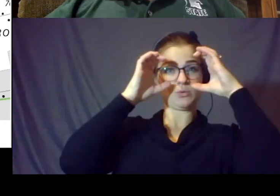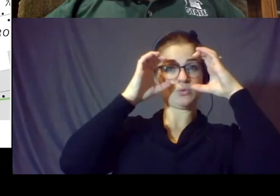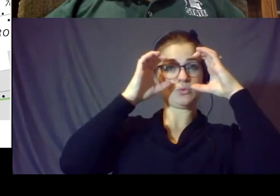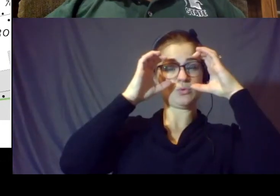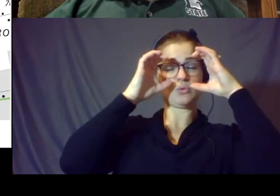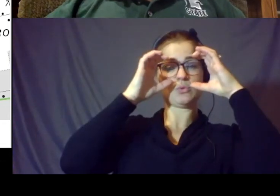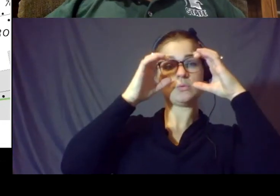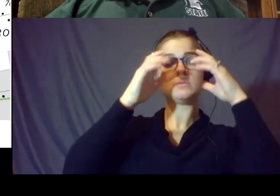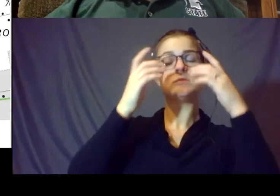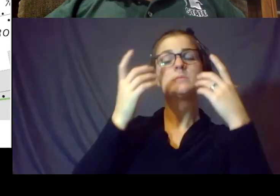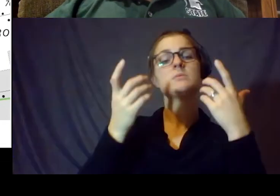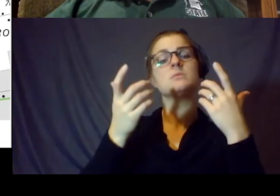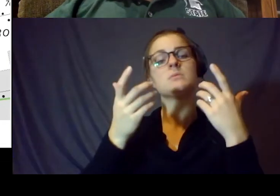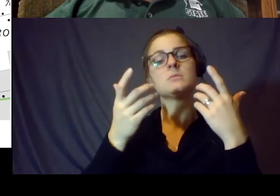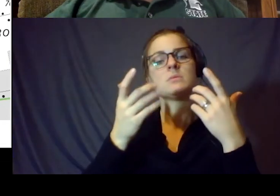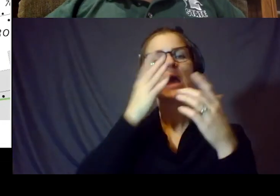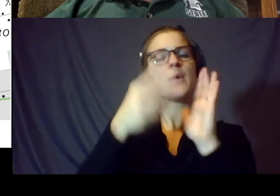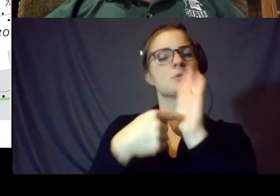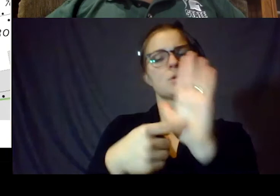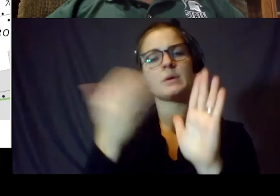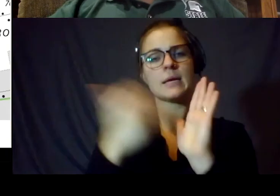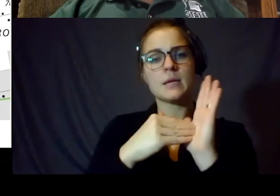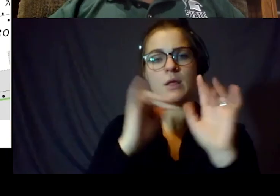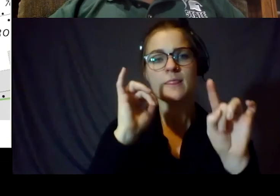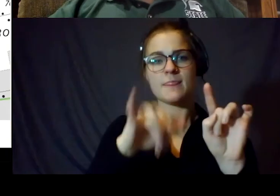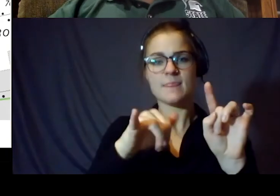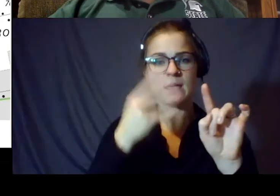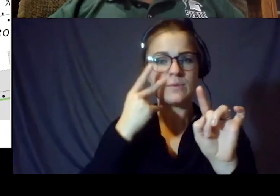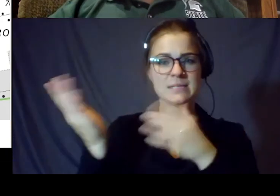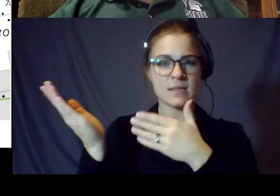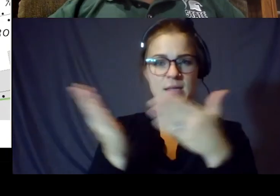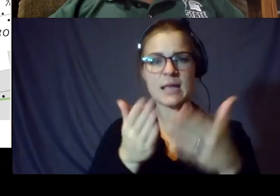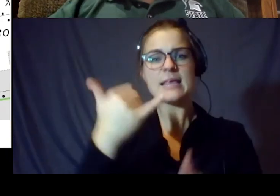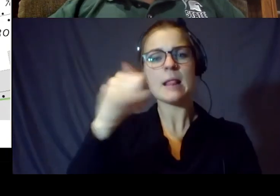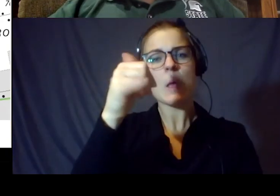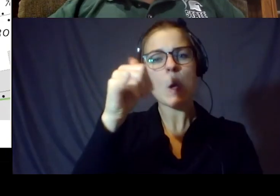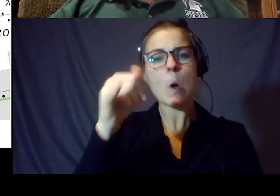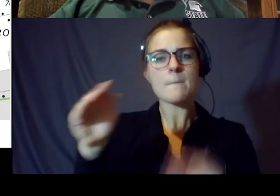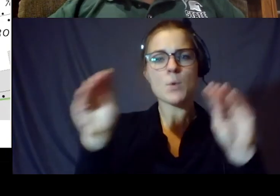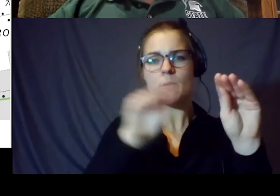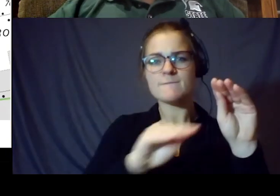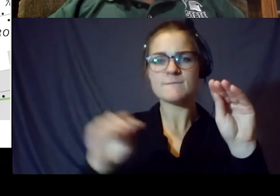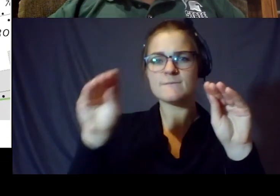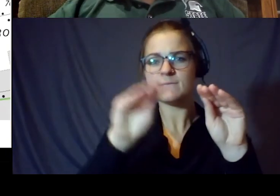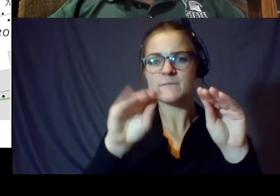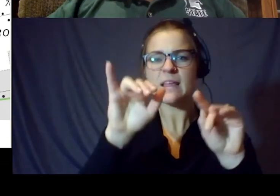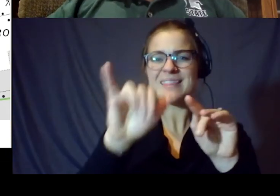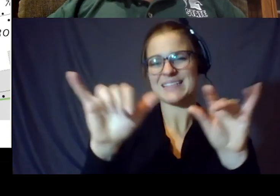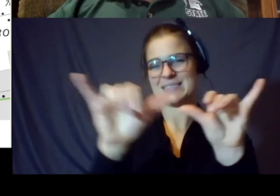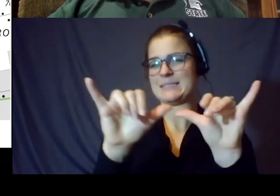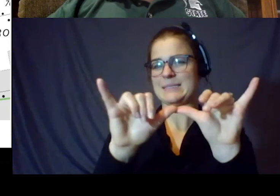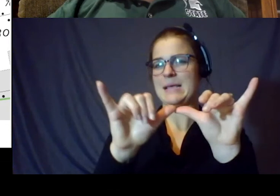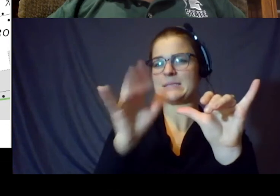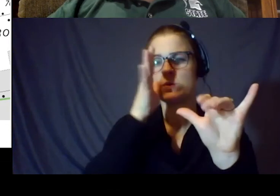What you'll see, and I'll go back again, you see this little thing I'm bringing in here, this little yellow thing moving across. That's about the size of what you'd see. It's